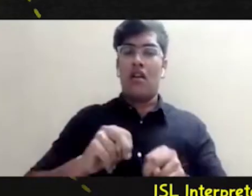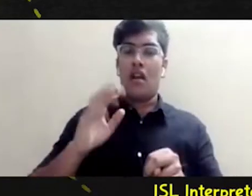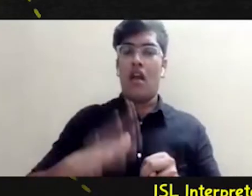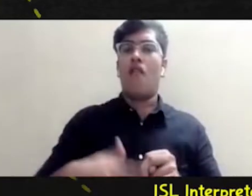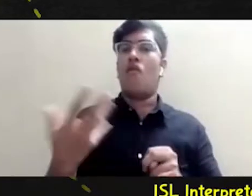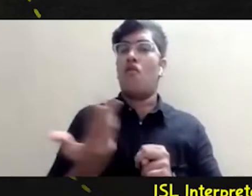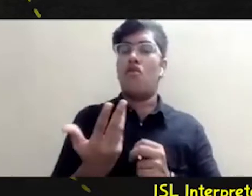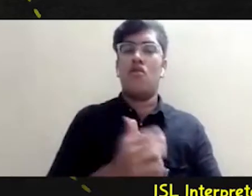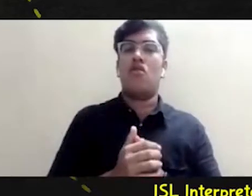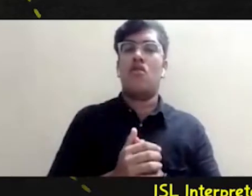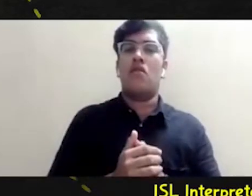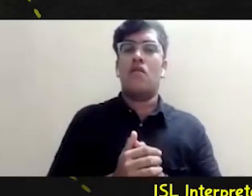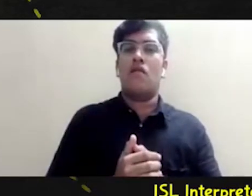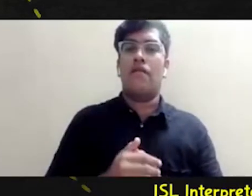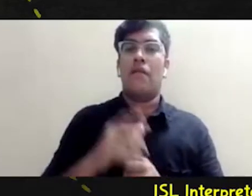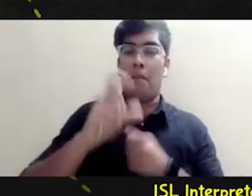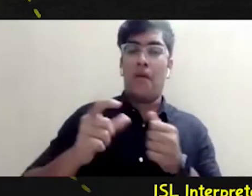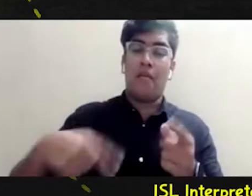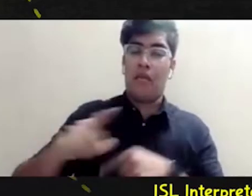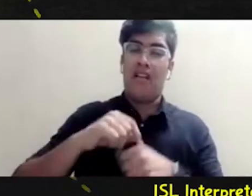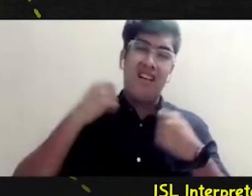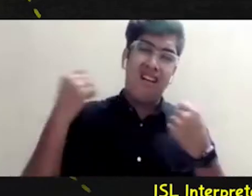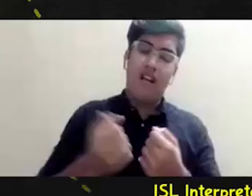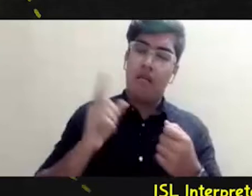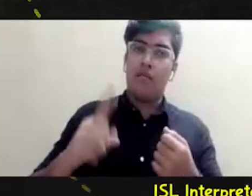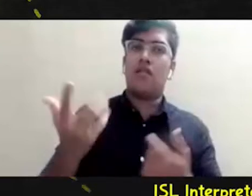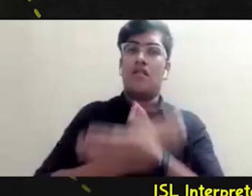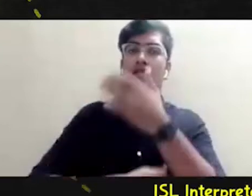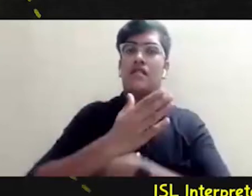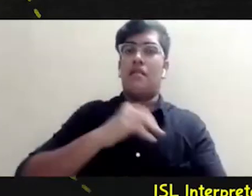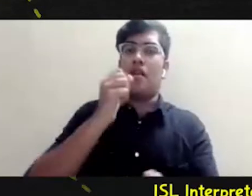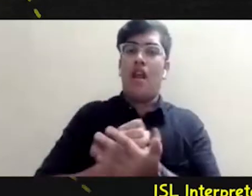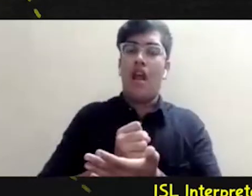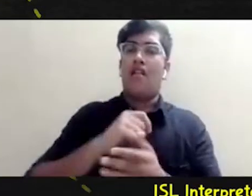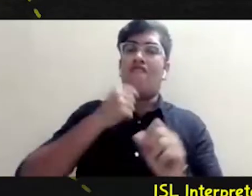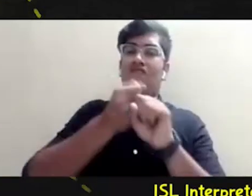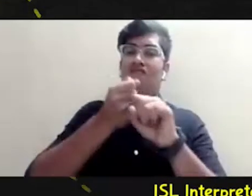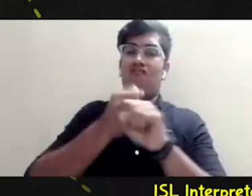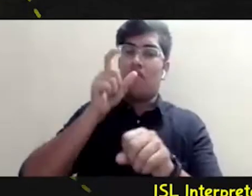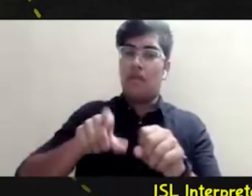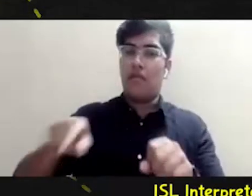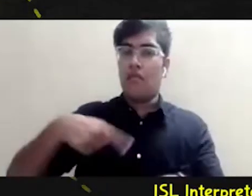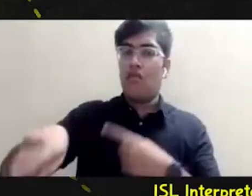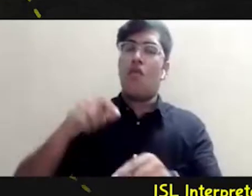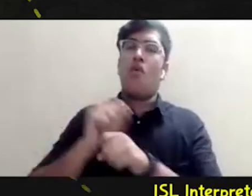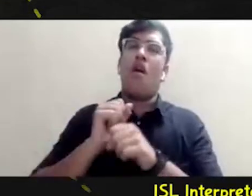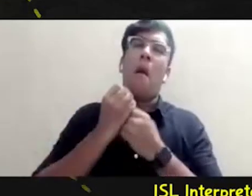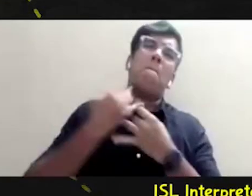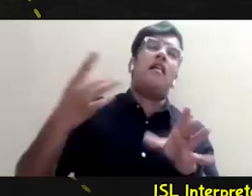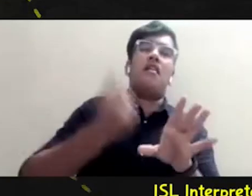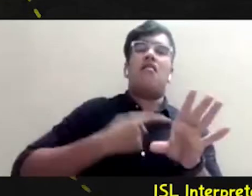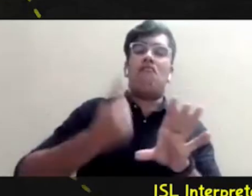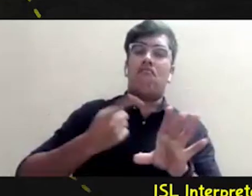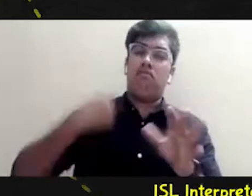very conscious. There's a lot of effort in lot of disability rights activists have been fighting for this for many years,